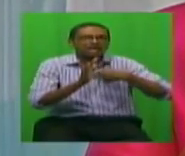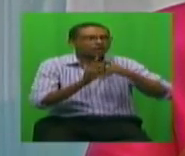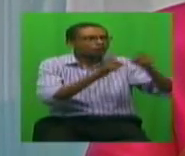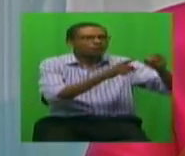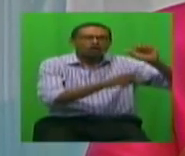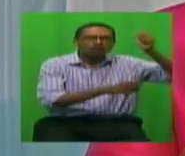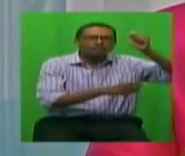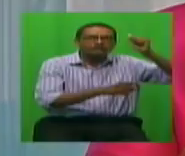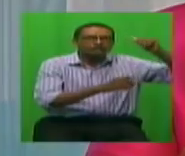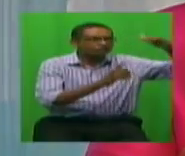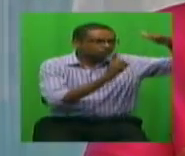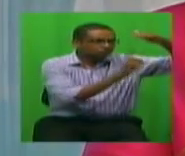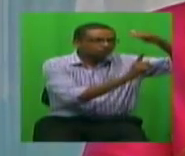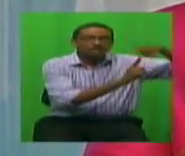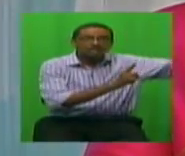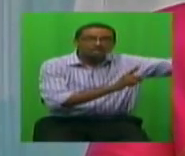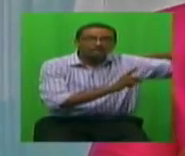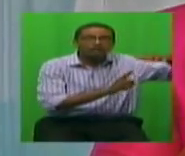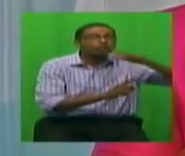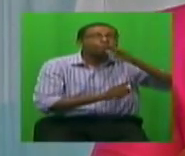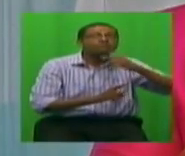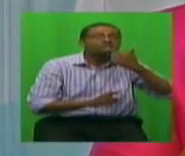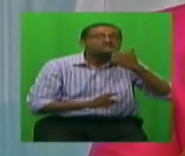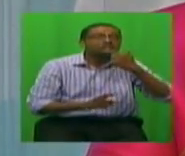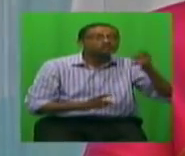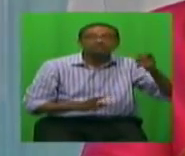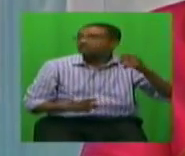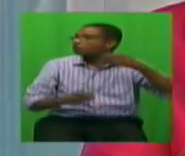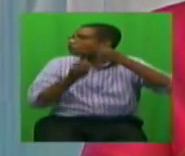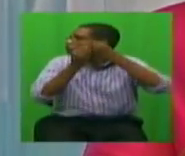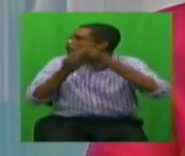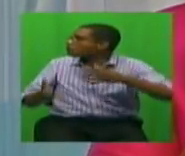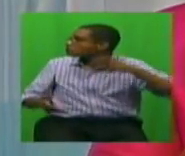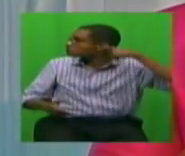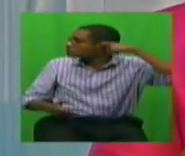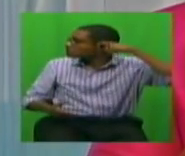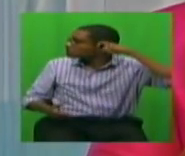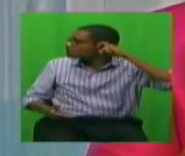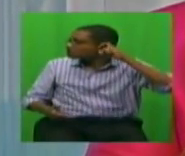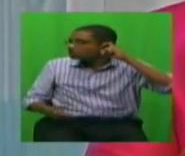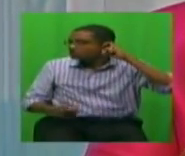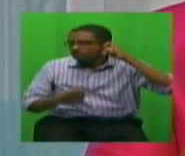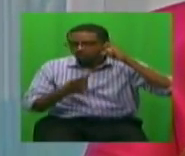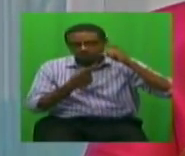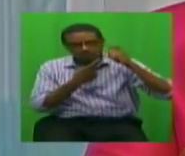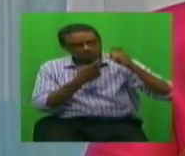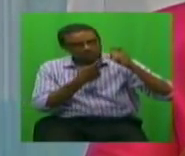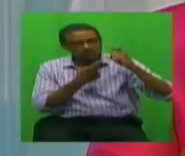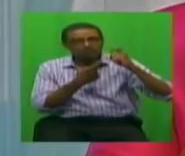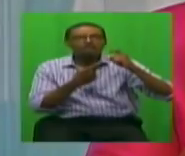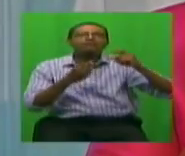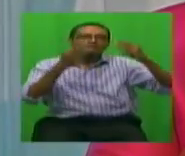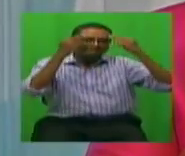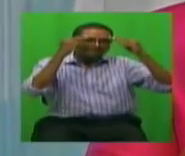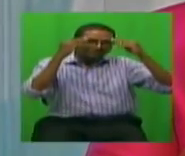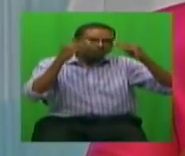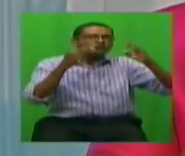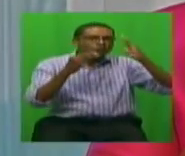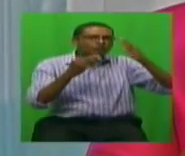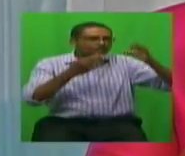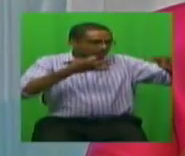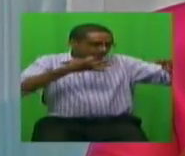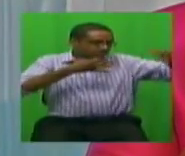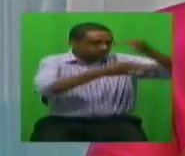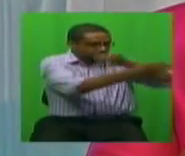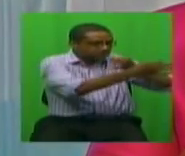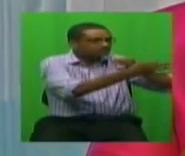shelter, a lady was saying to me she would have lost her hearing aid. That is something the ministry will also consider replacing. So the government and